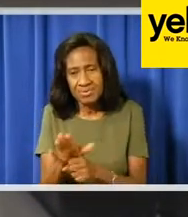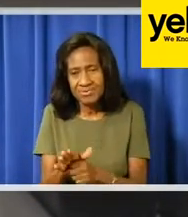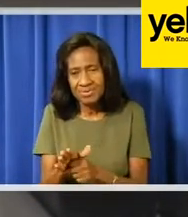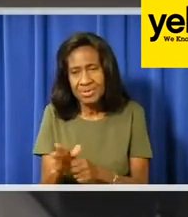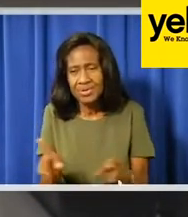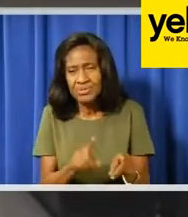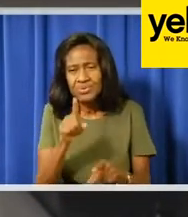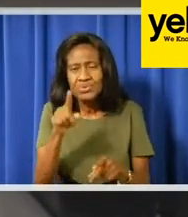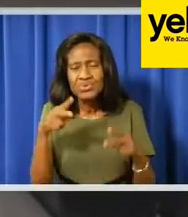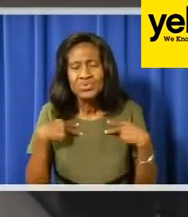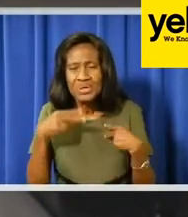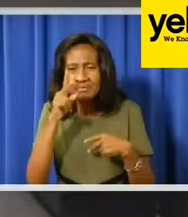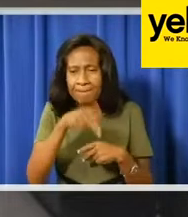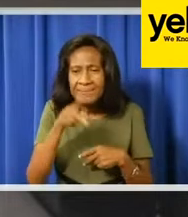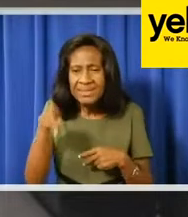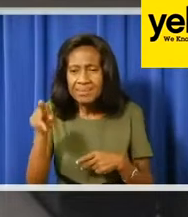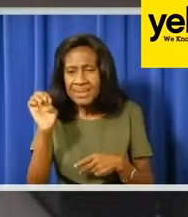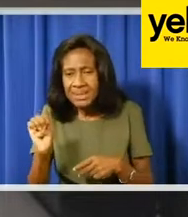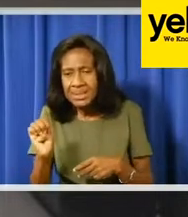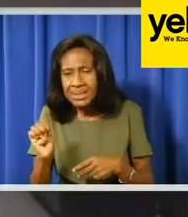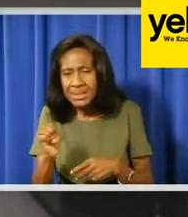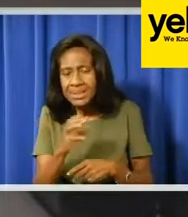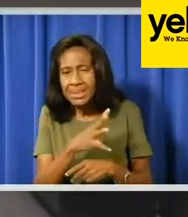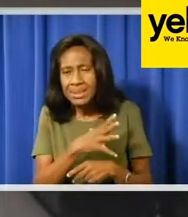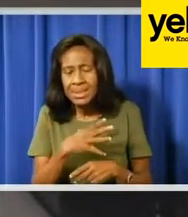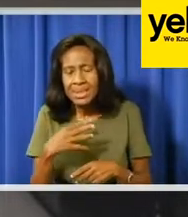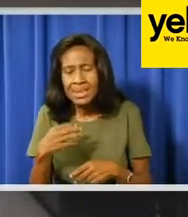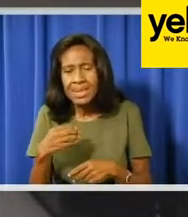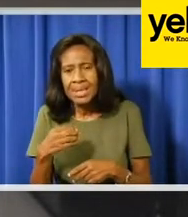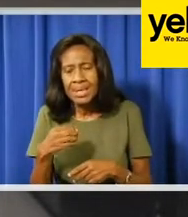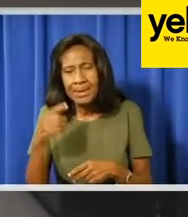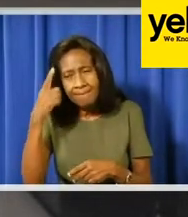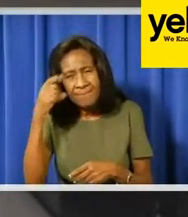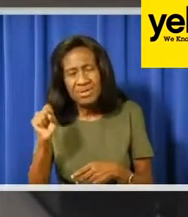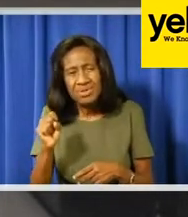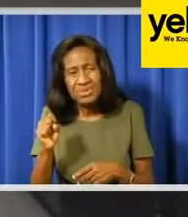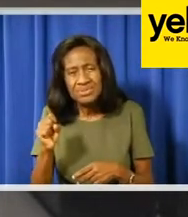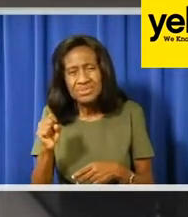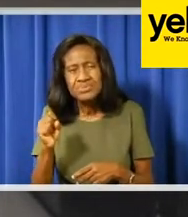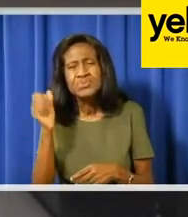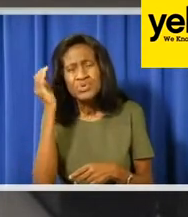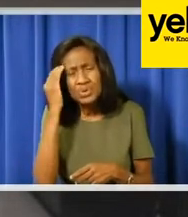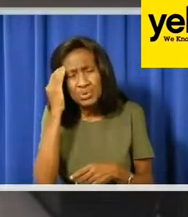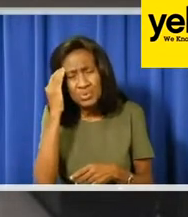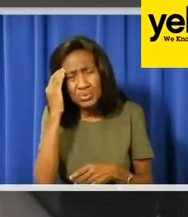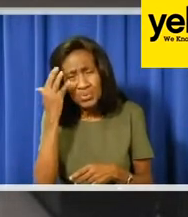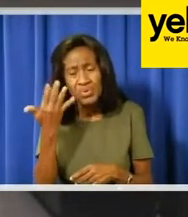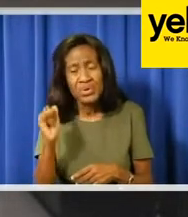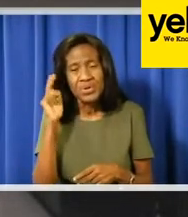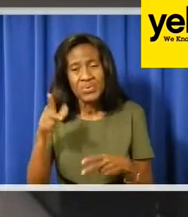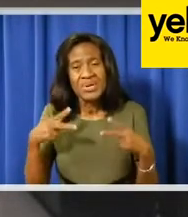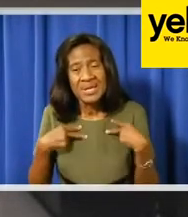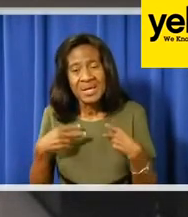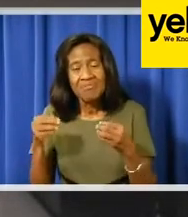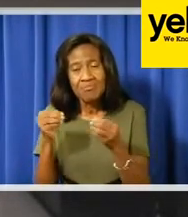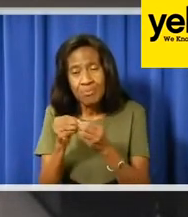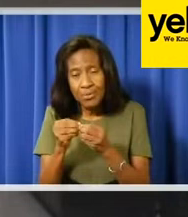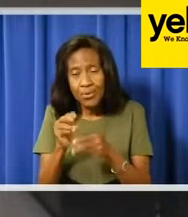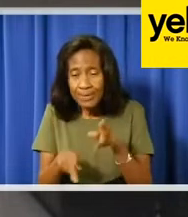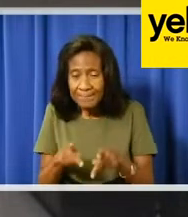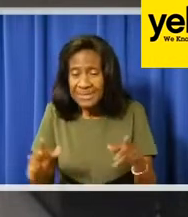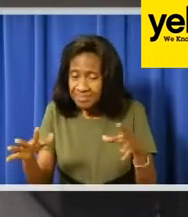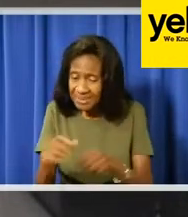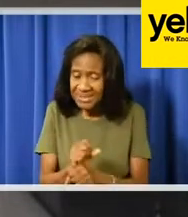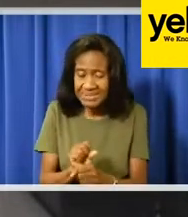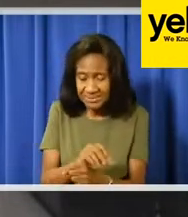stuff that you should have? Because it is a fact that we will have additional cases when we open the borders. And so I just wanted to ask